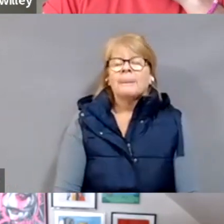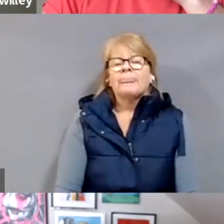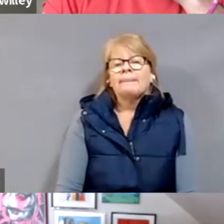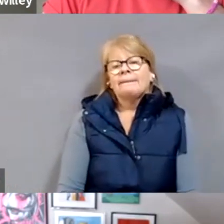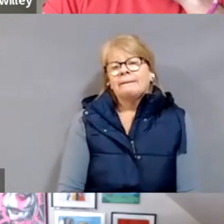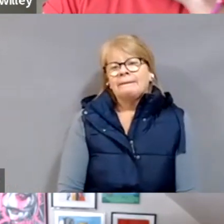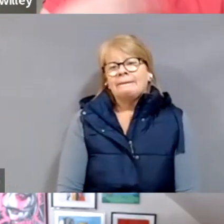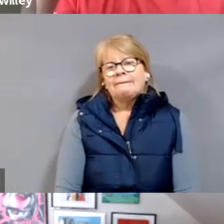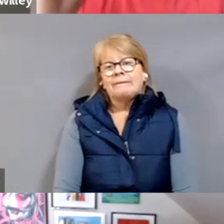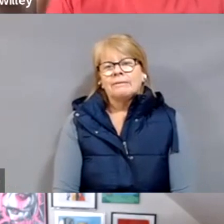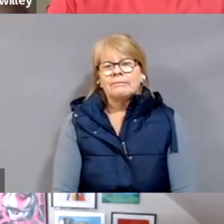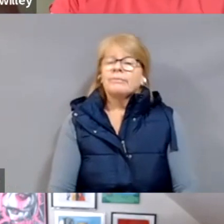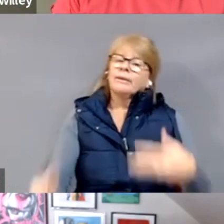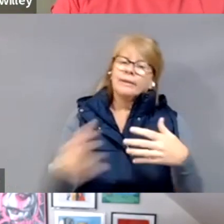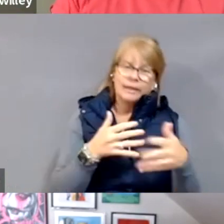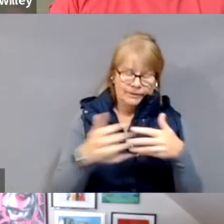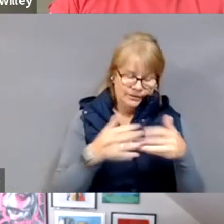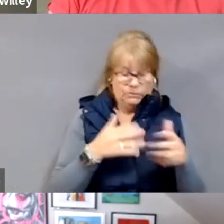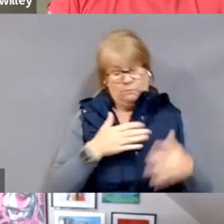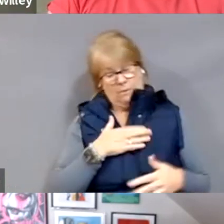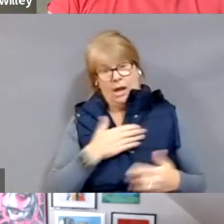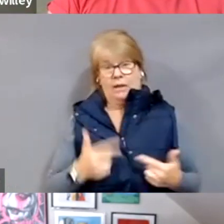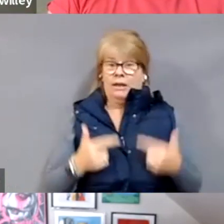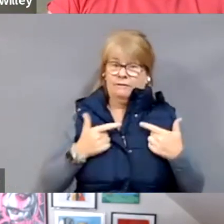So at any rate, so in my life,